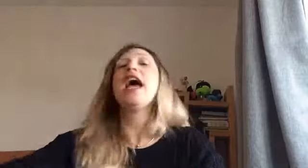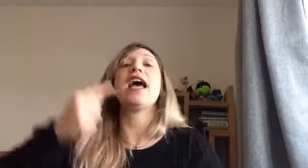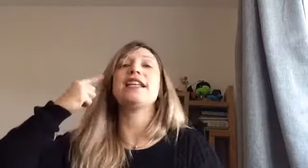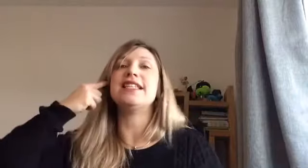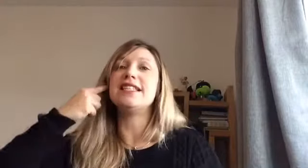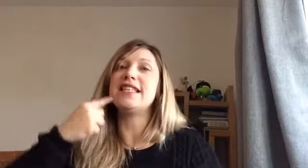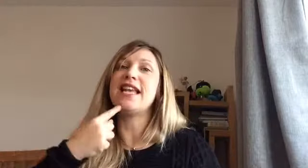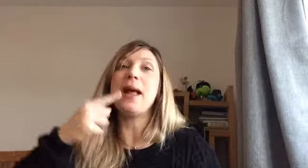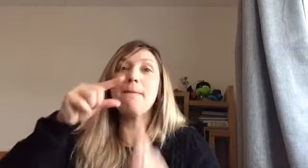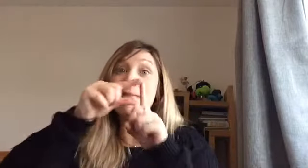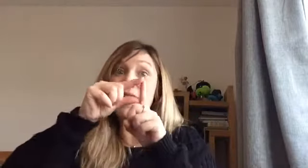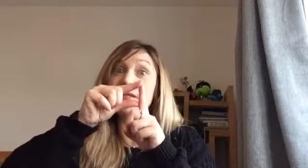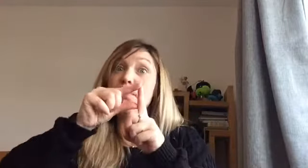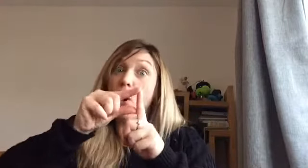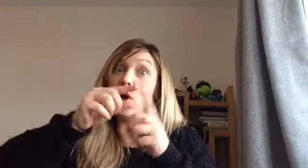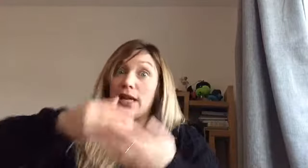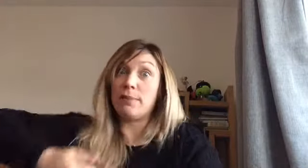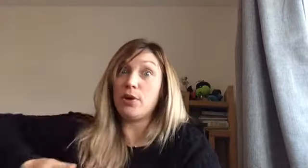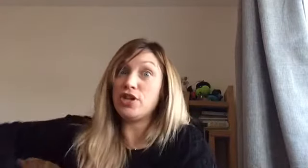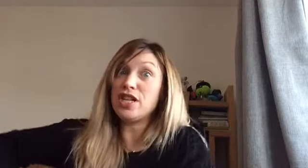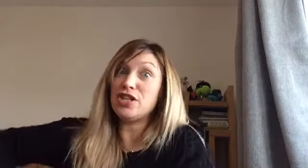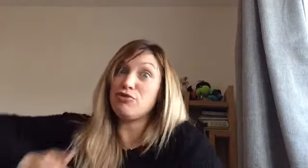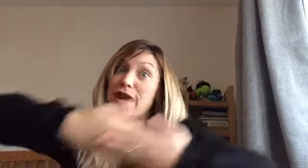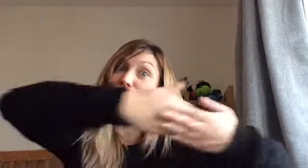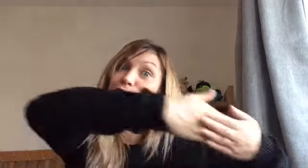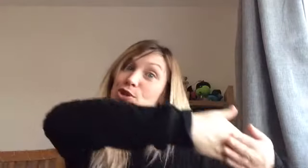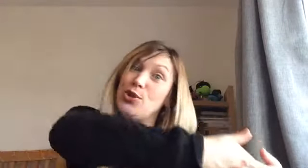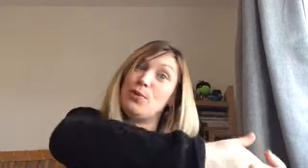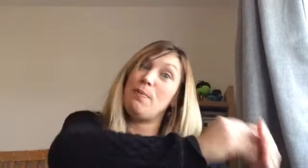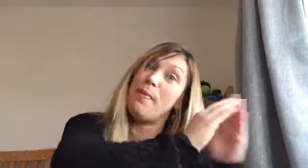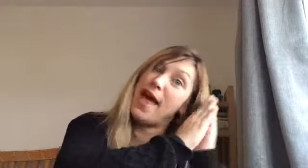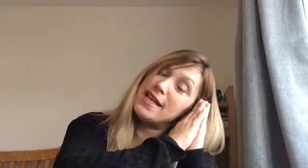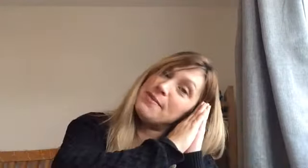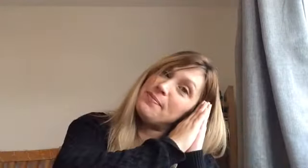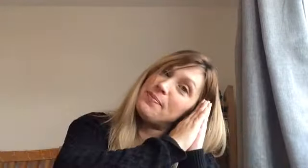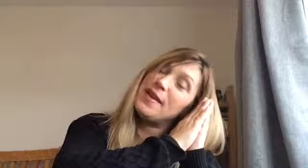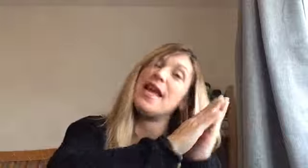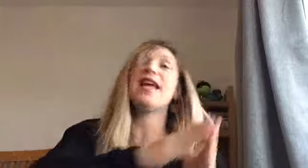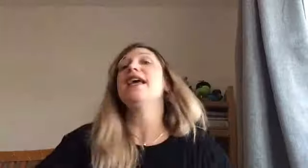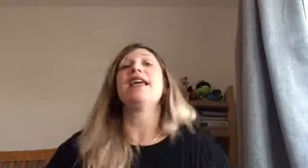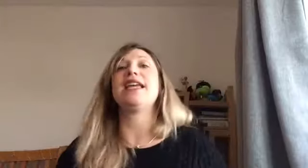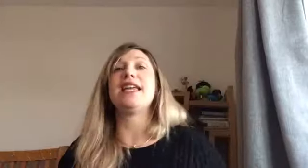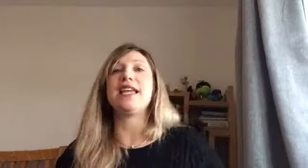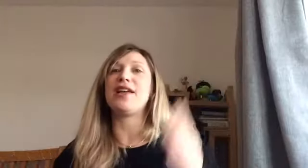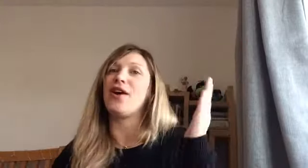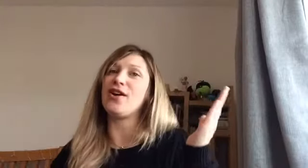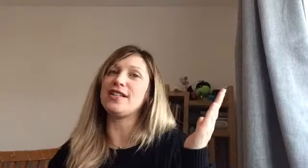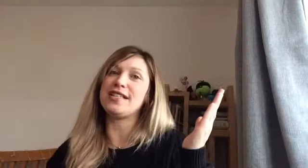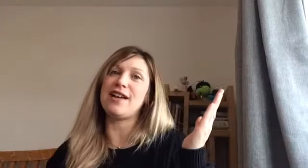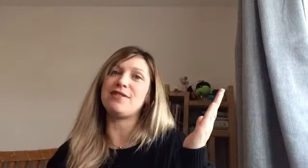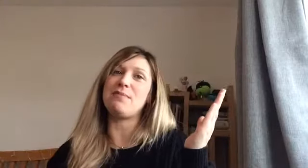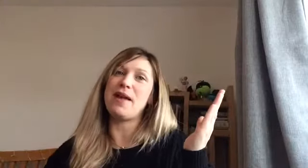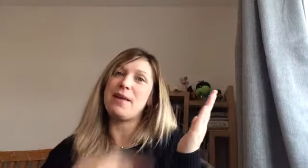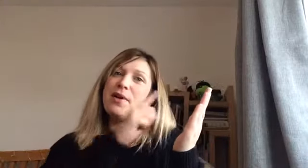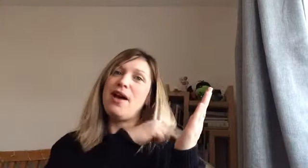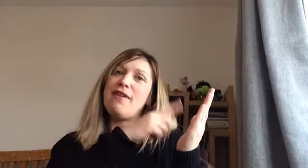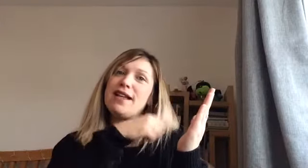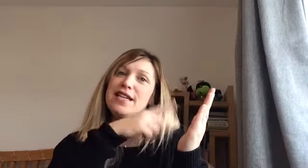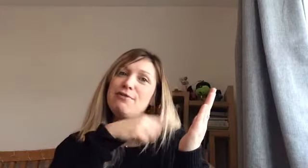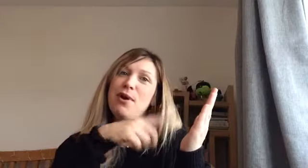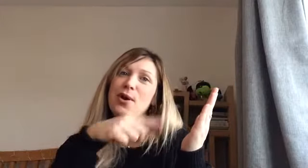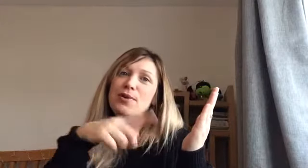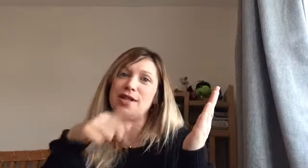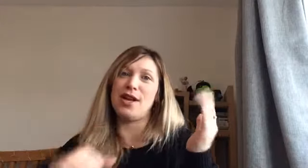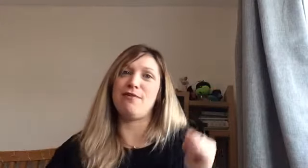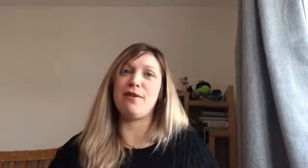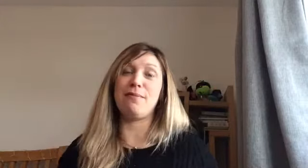head, and he said, "Miss Polly, put her straight to bed." He got out a paper and